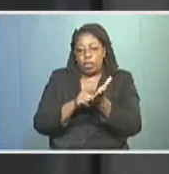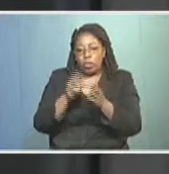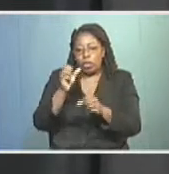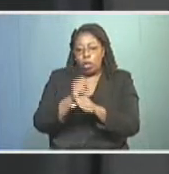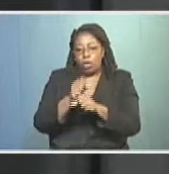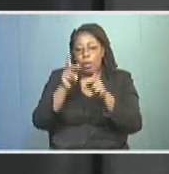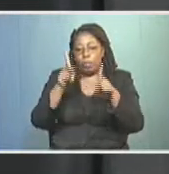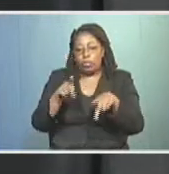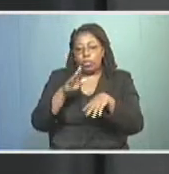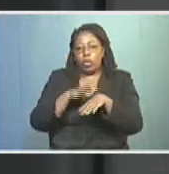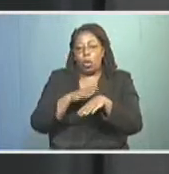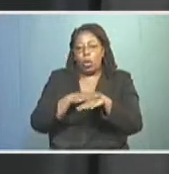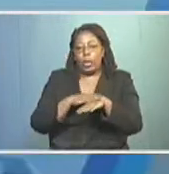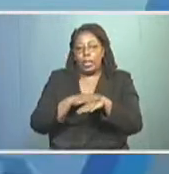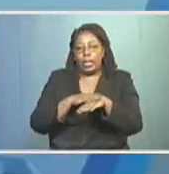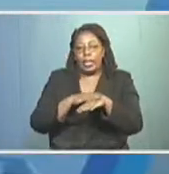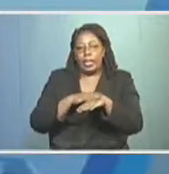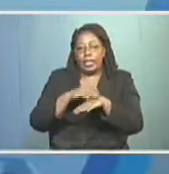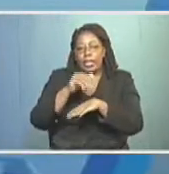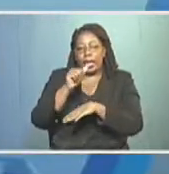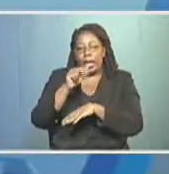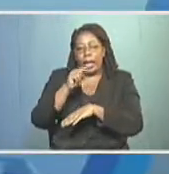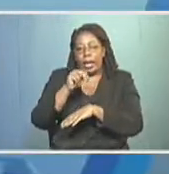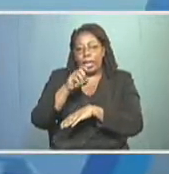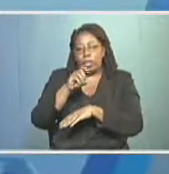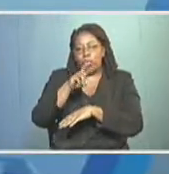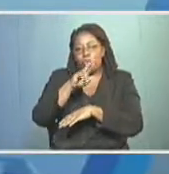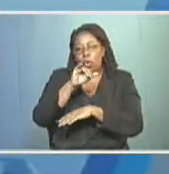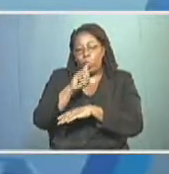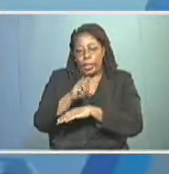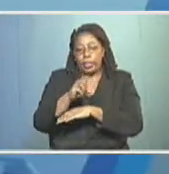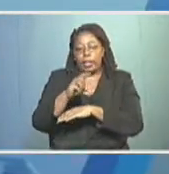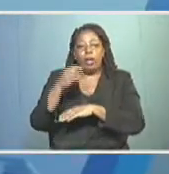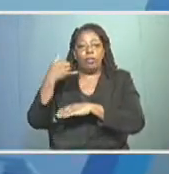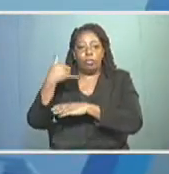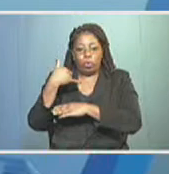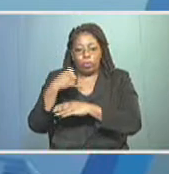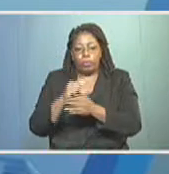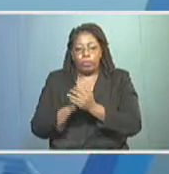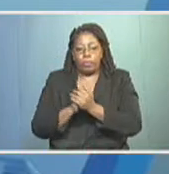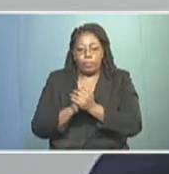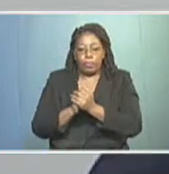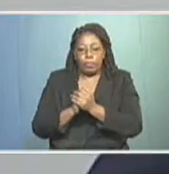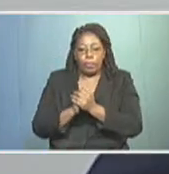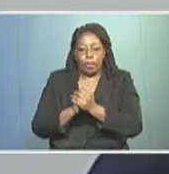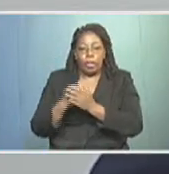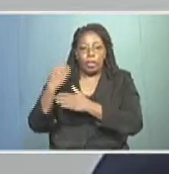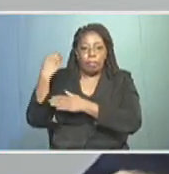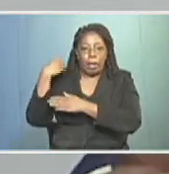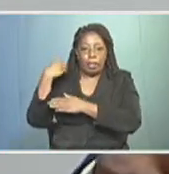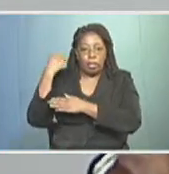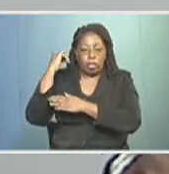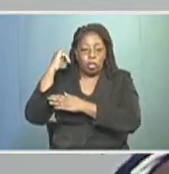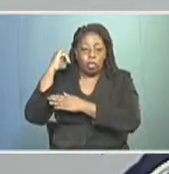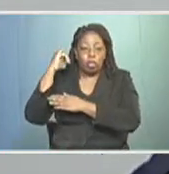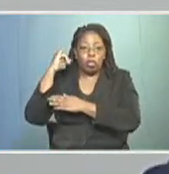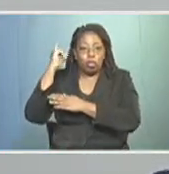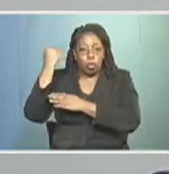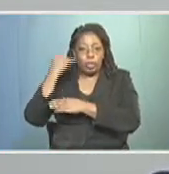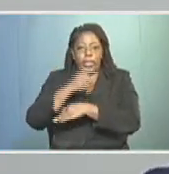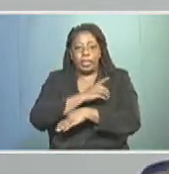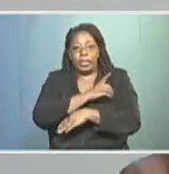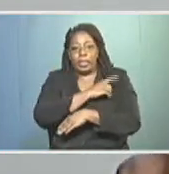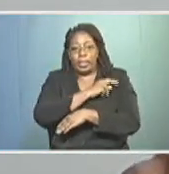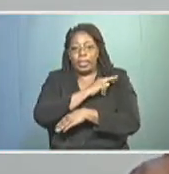by persons on the Android platform. Alive in Cable Bahamas' wireless engineering manager, Julian Dean, is hoping to take a bite into